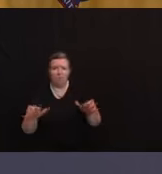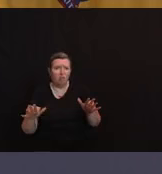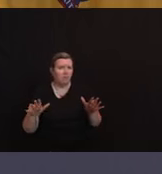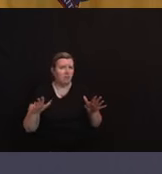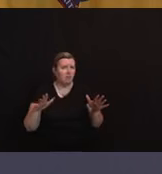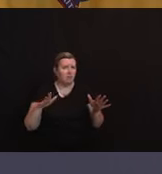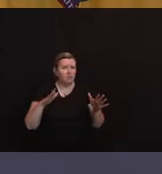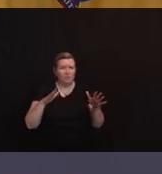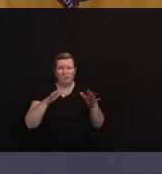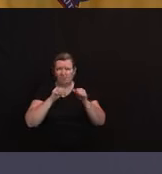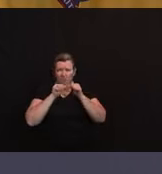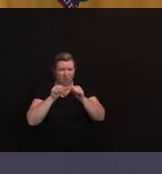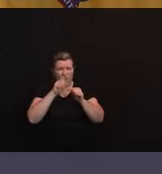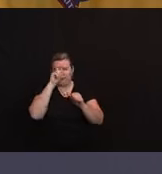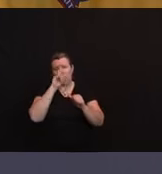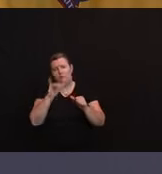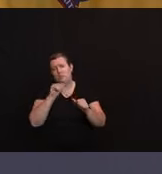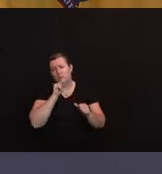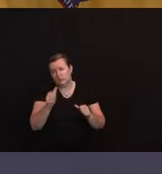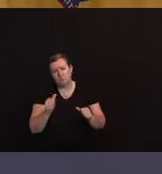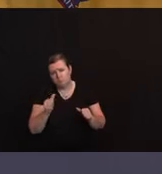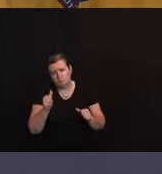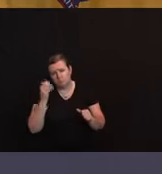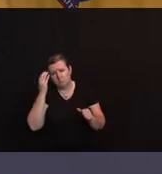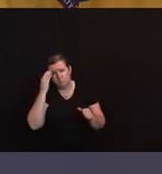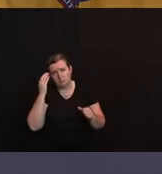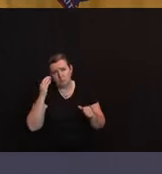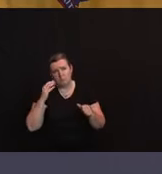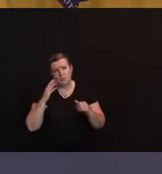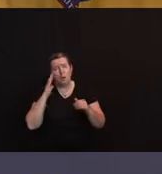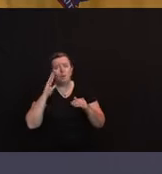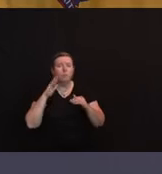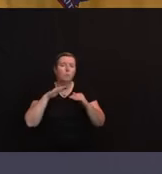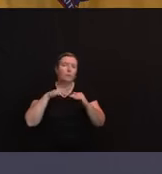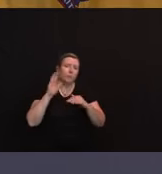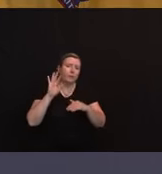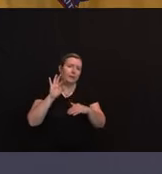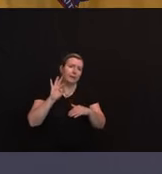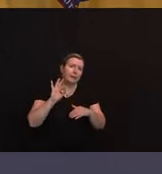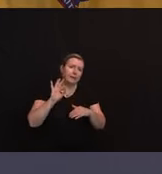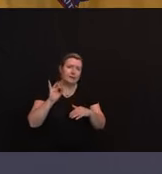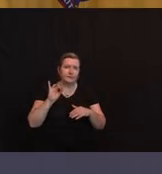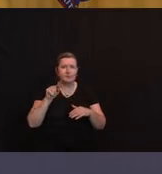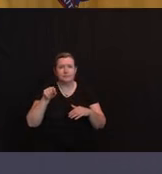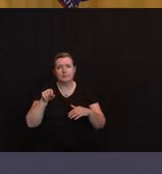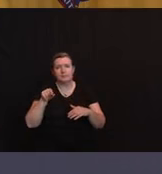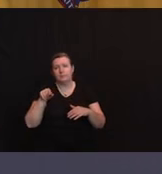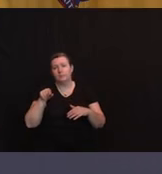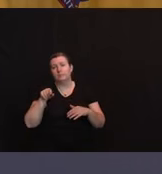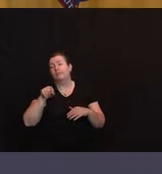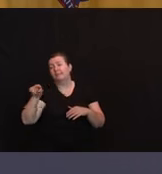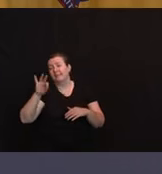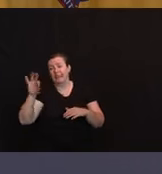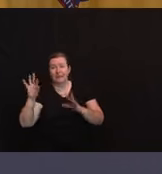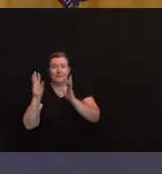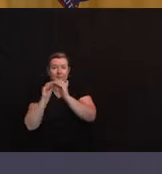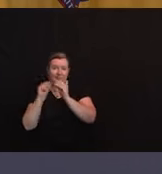somewhere in between. It's going to be more than 98. We'll be back with you on Friday. But I hope whether it's